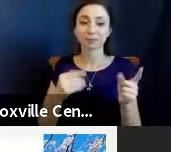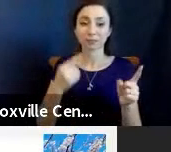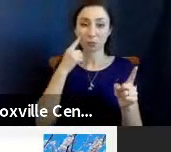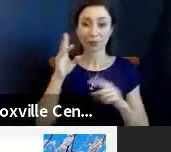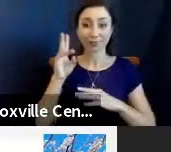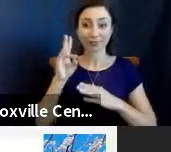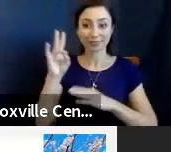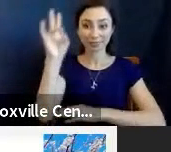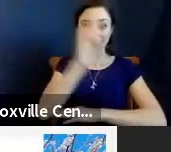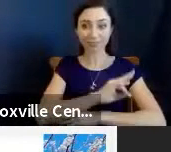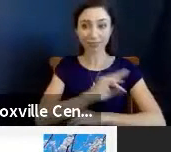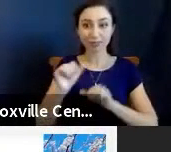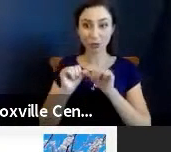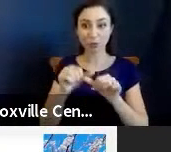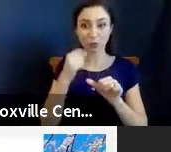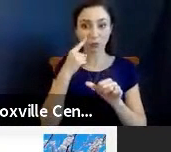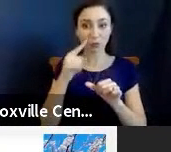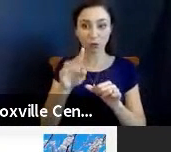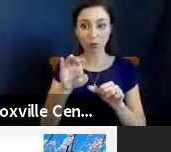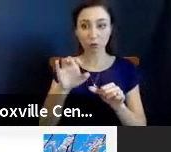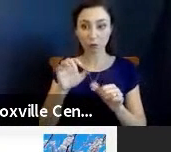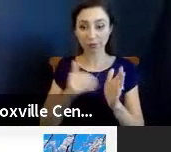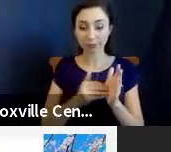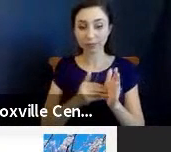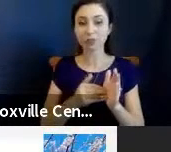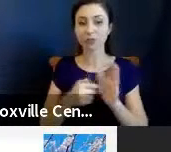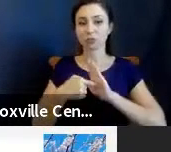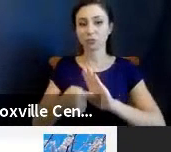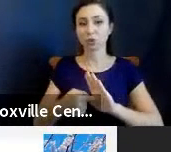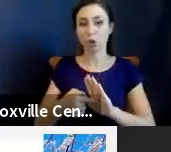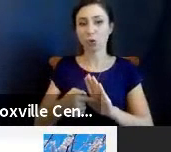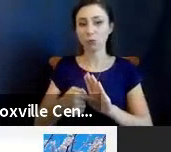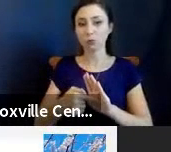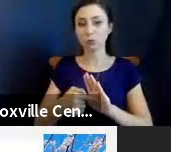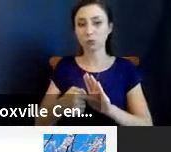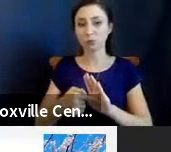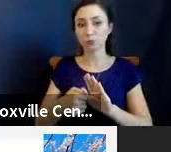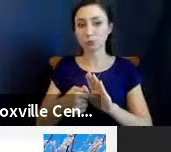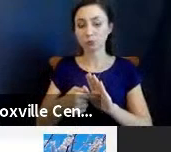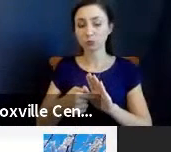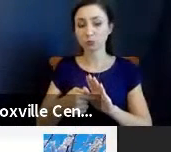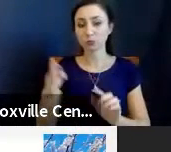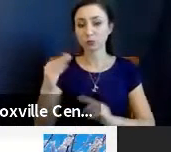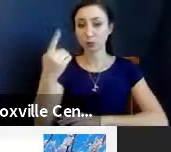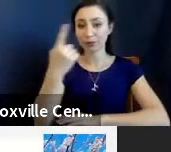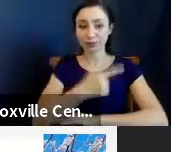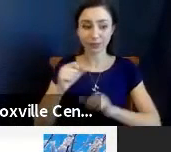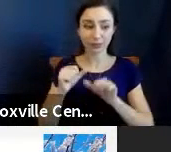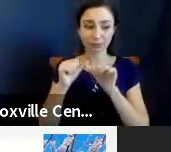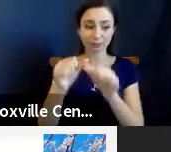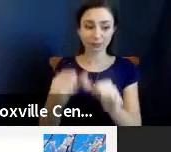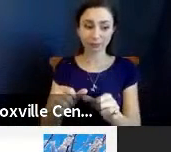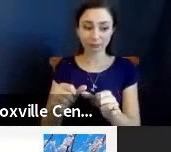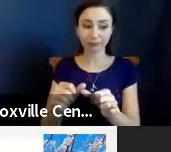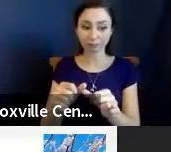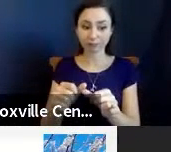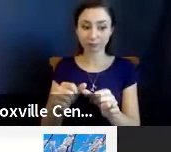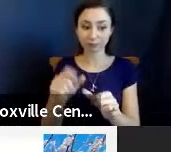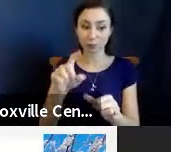trend for the cases per 100,000 shows about 23 cases per 100,000. And our 14-day trend shows 20 cases per